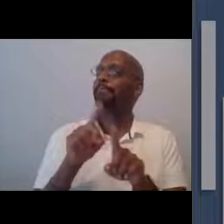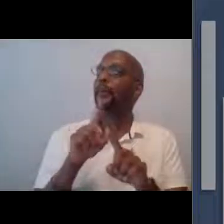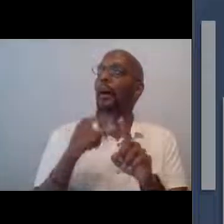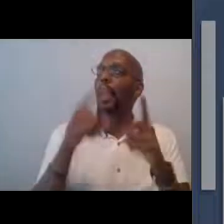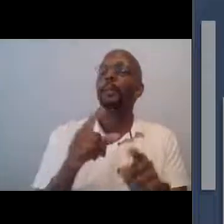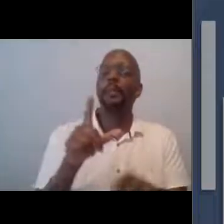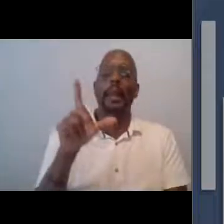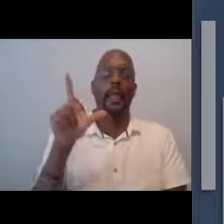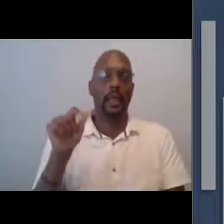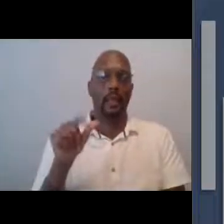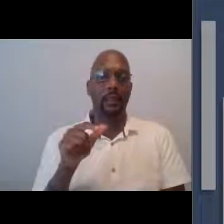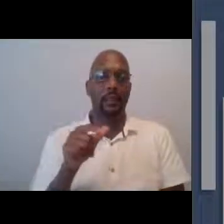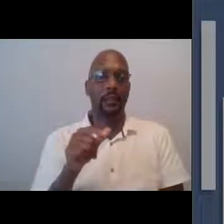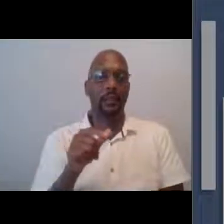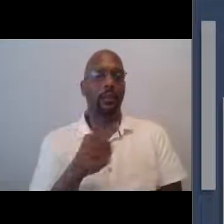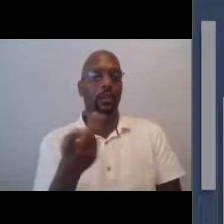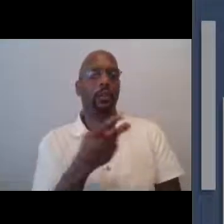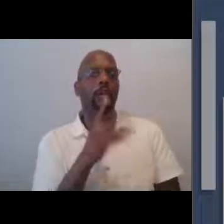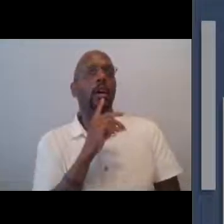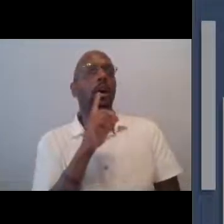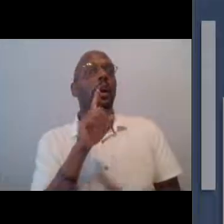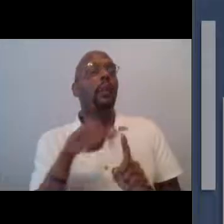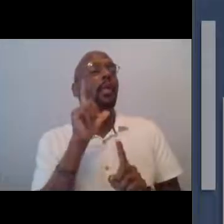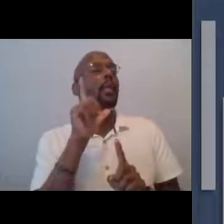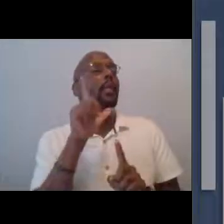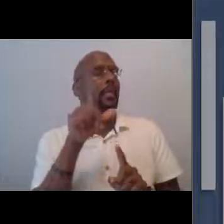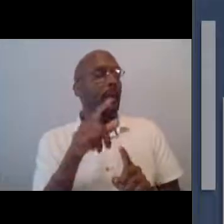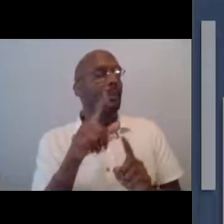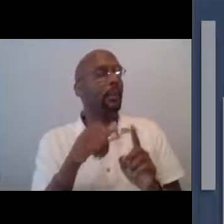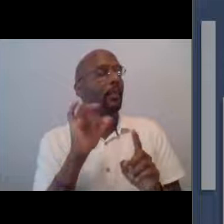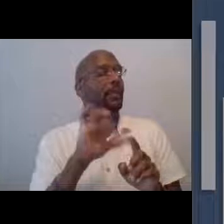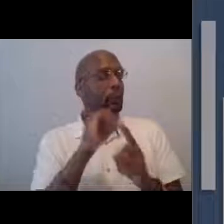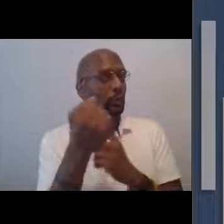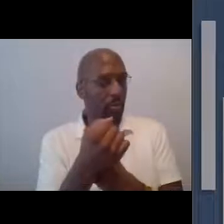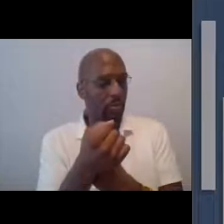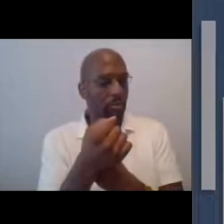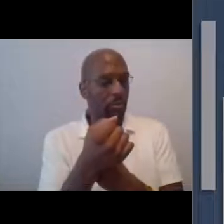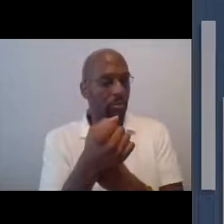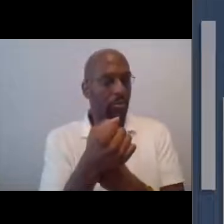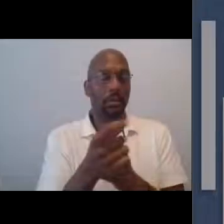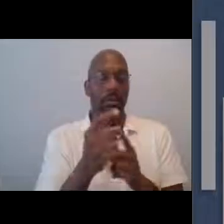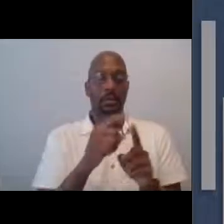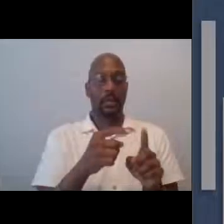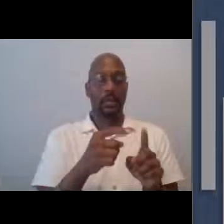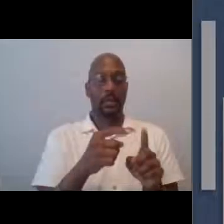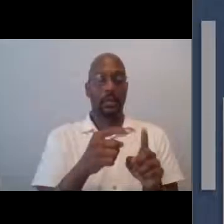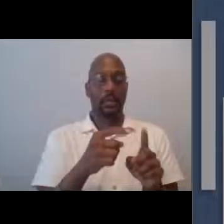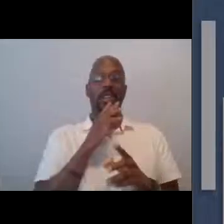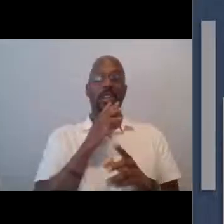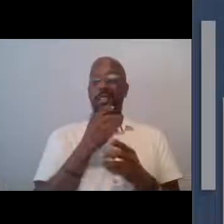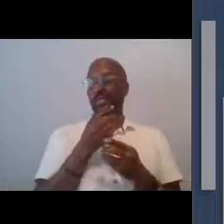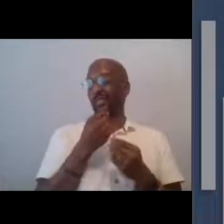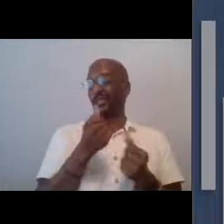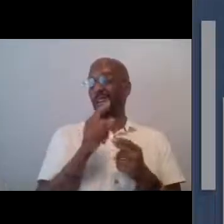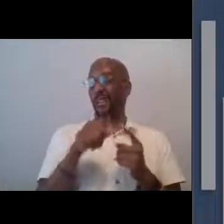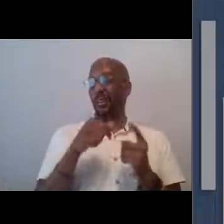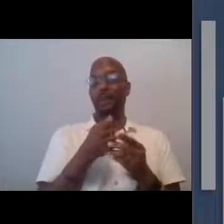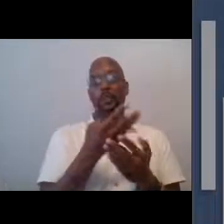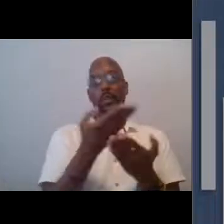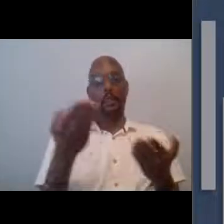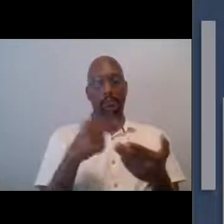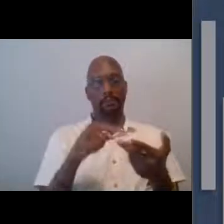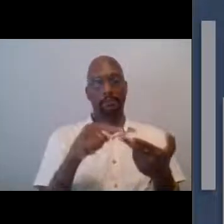I will talk later when we talk about equity on that issue. But I wanted to talk really quickly about a couple of things. One, give